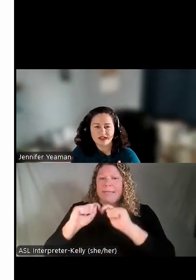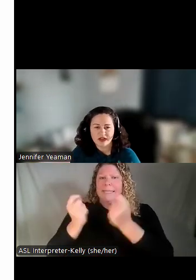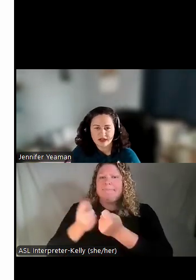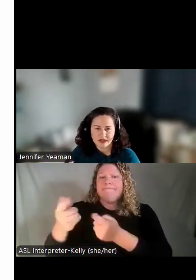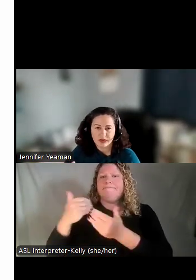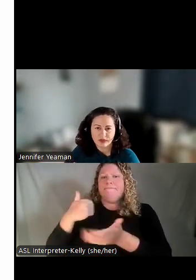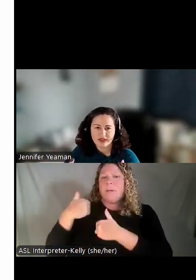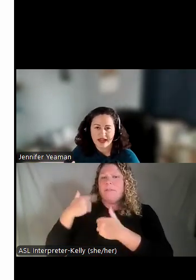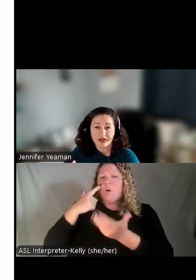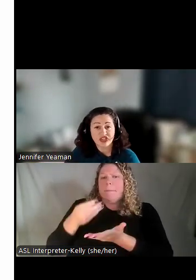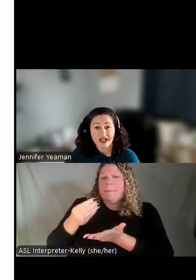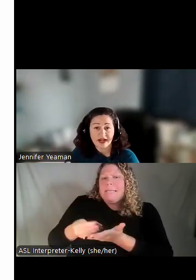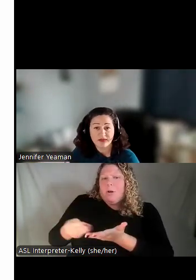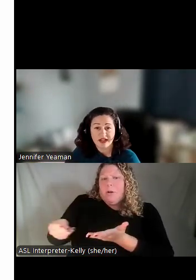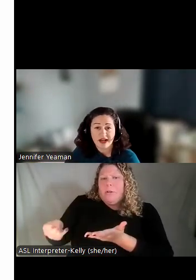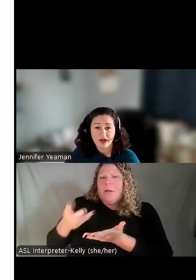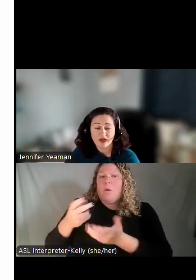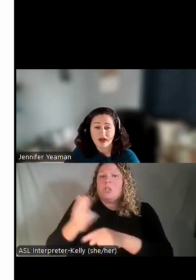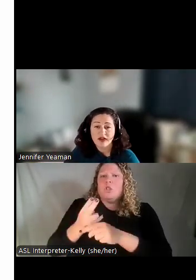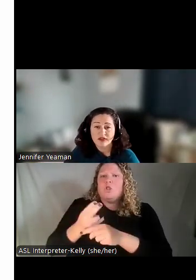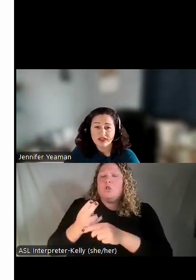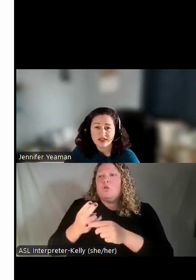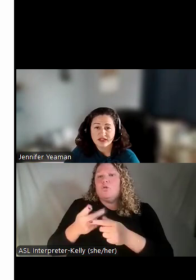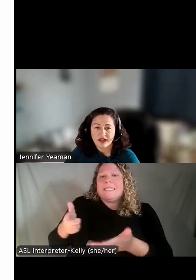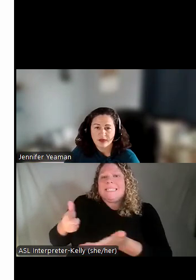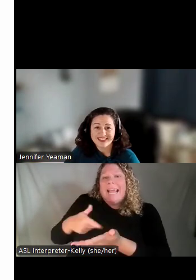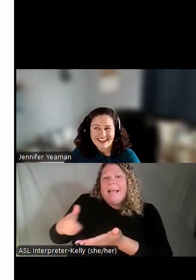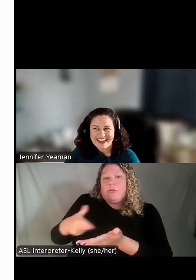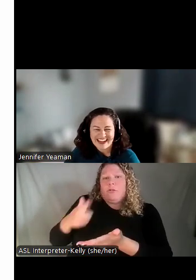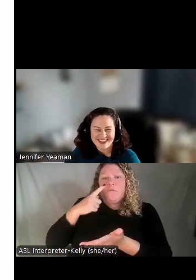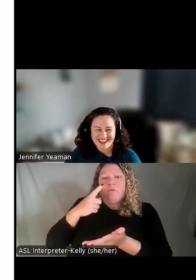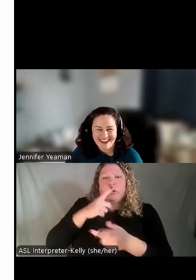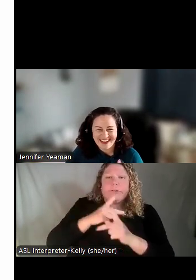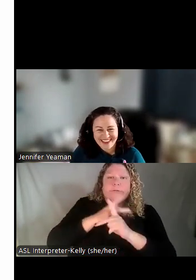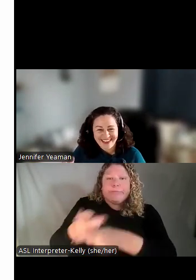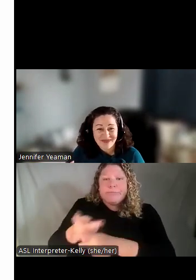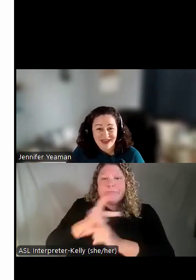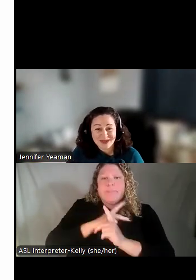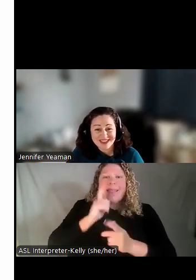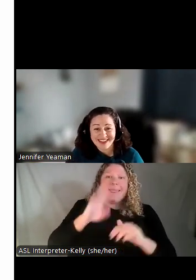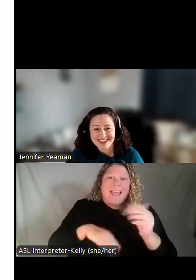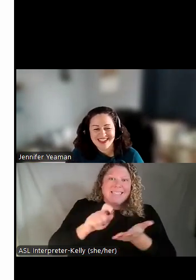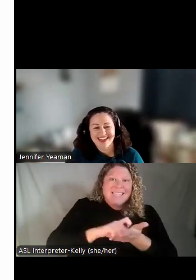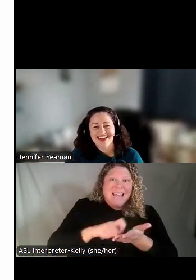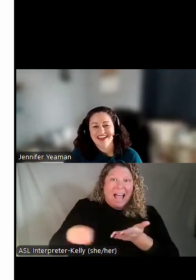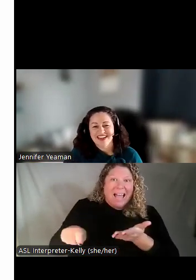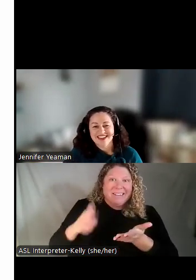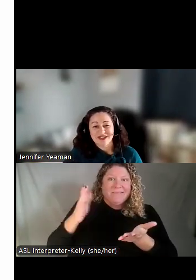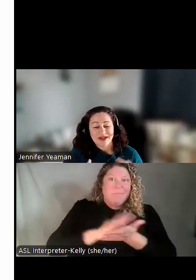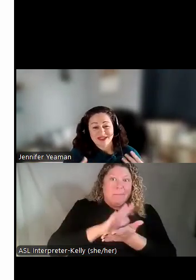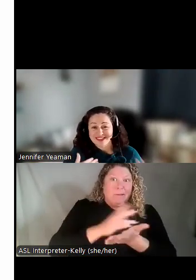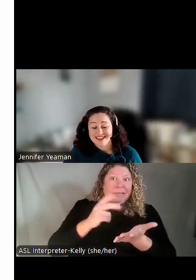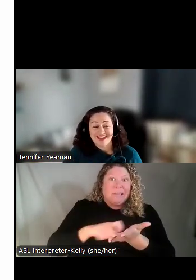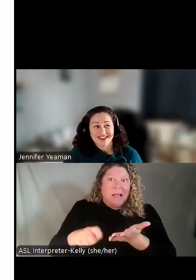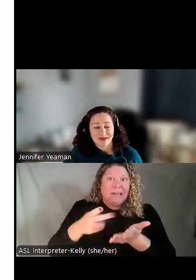they wanted to start using a portable scanner to check items in and out versus signing items in and out like on a paper sign-in sheet.